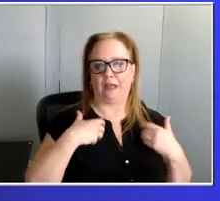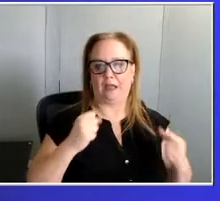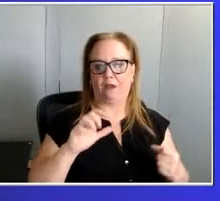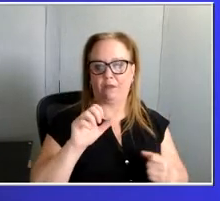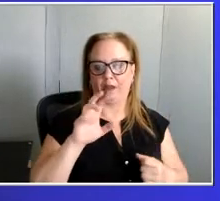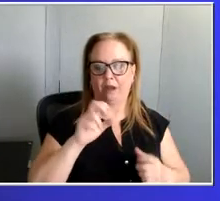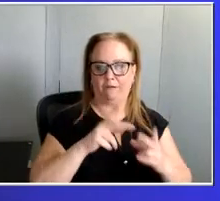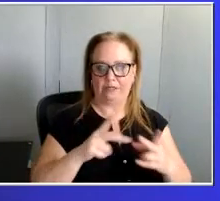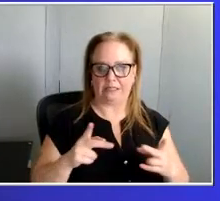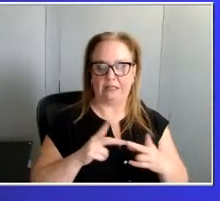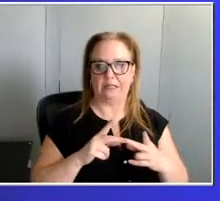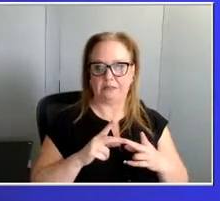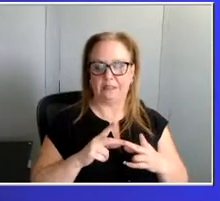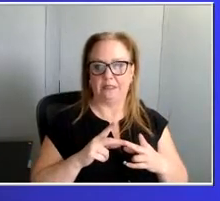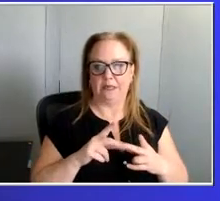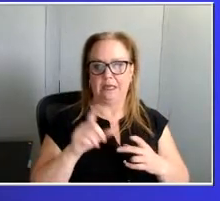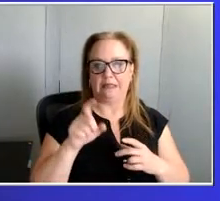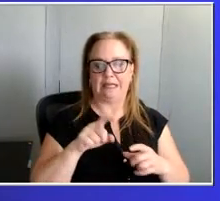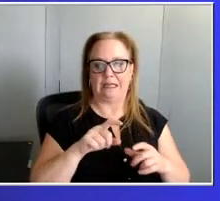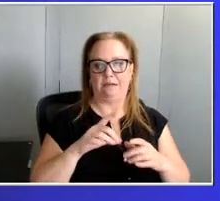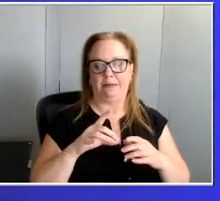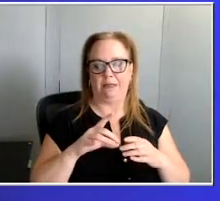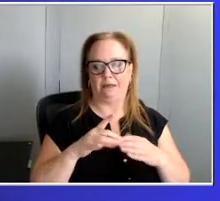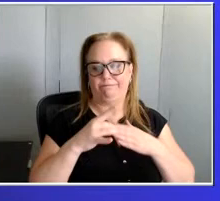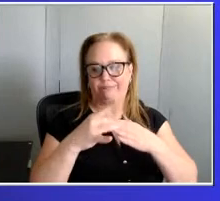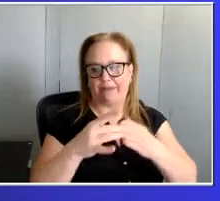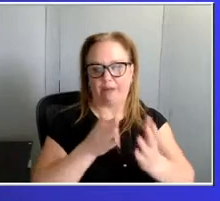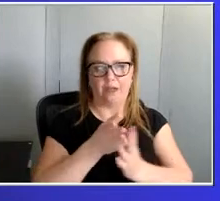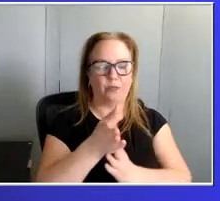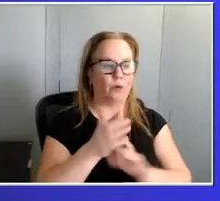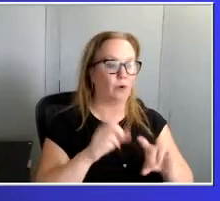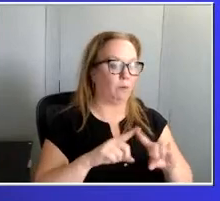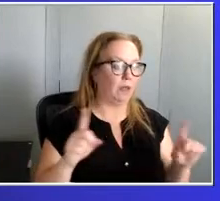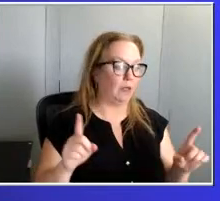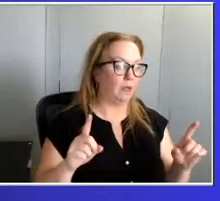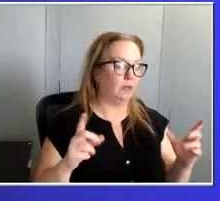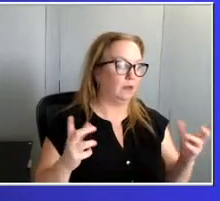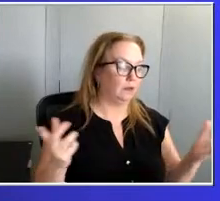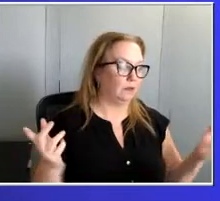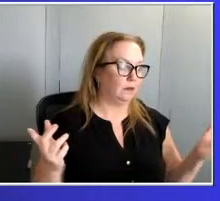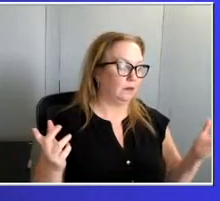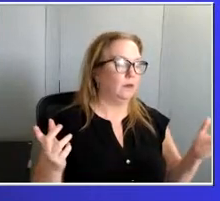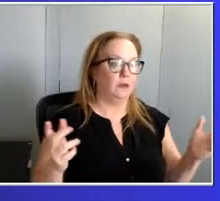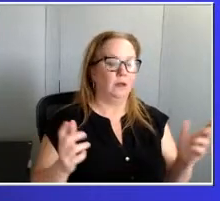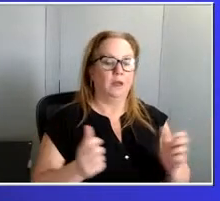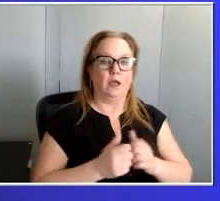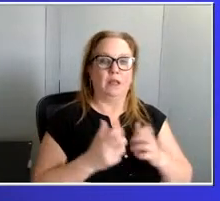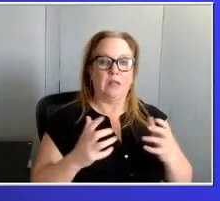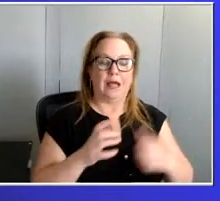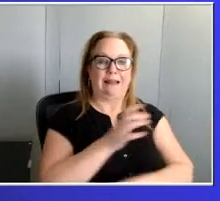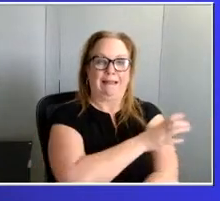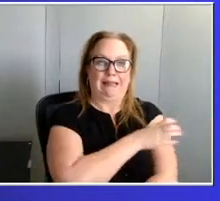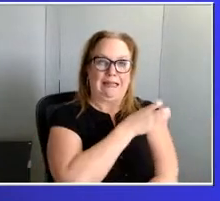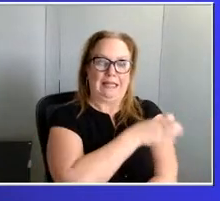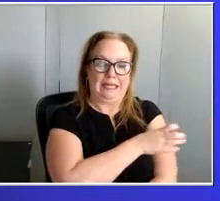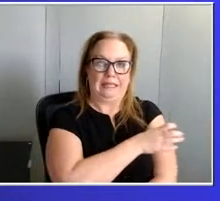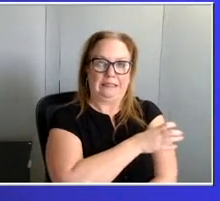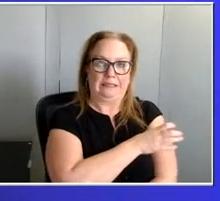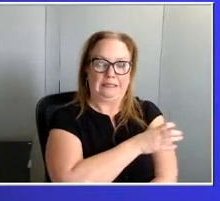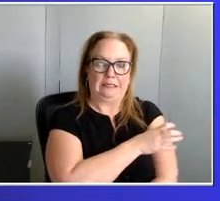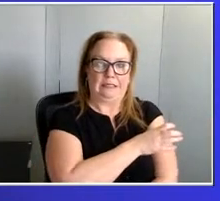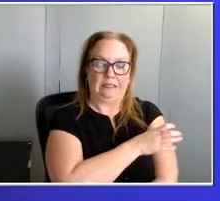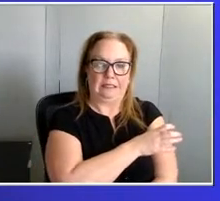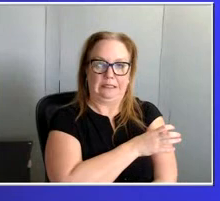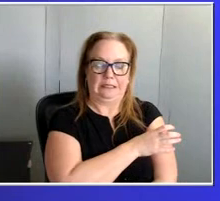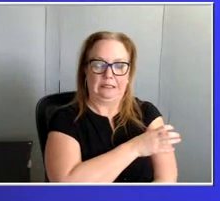kind of thing that need to be navigated. But then a lot of the clinics that are